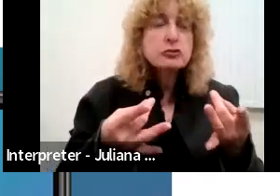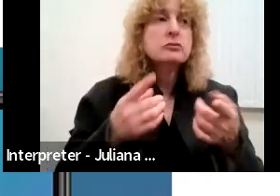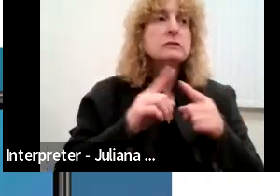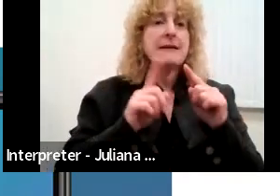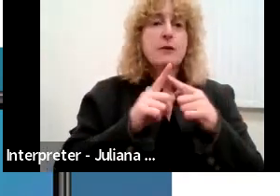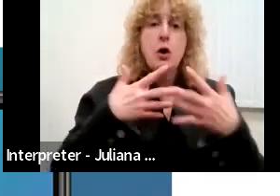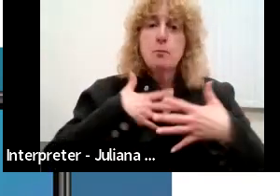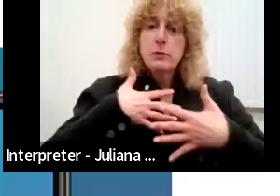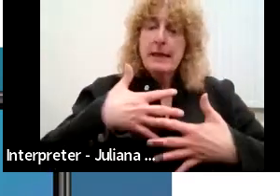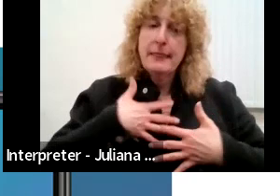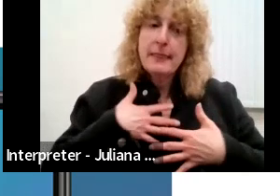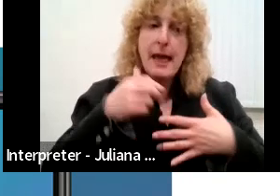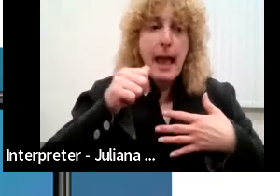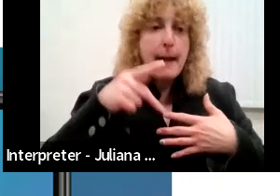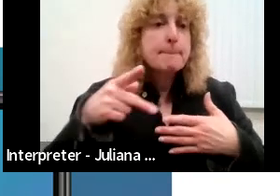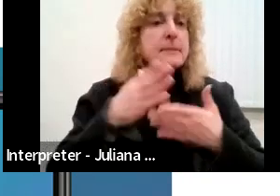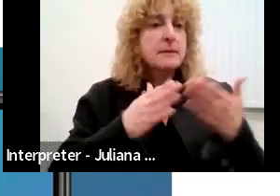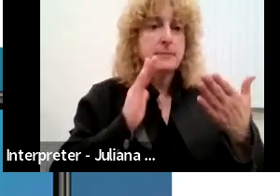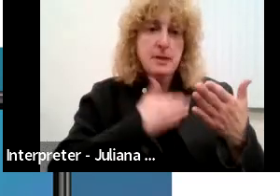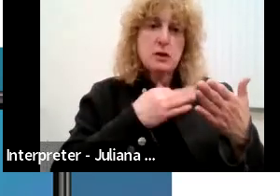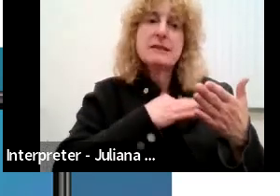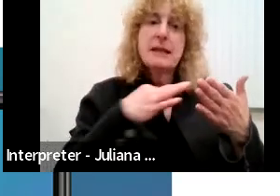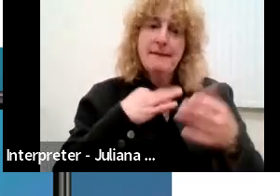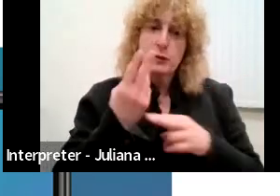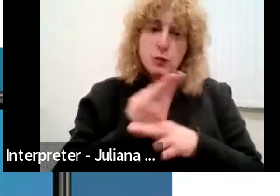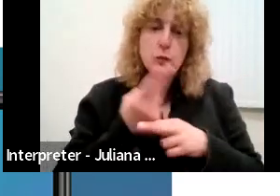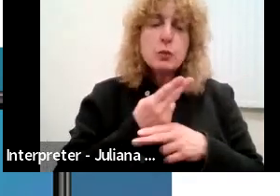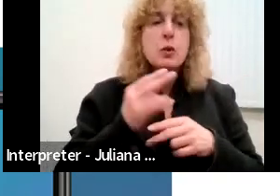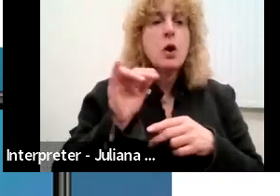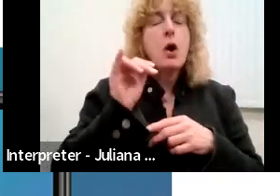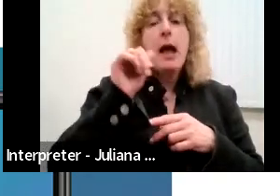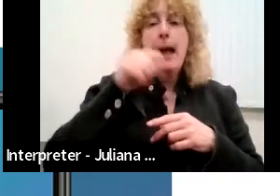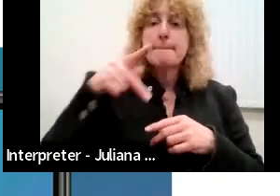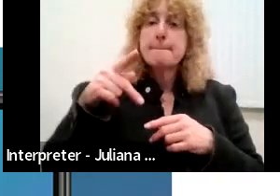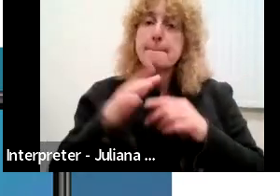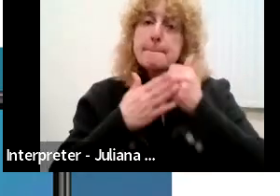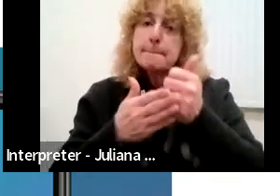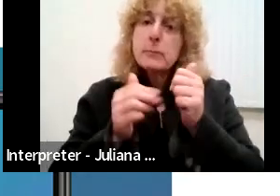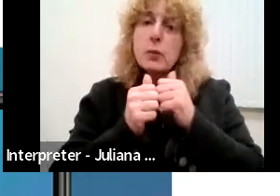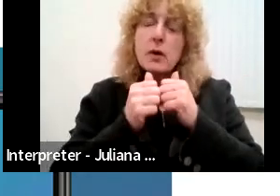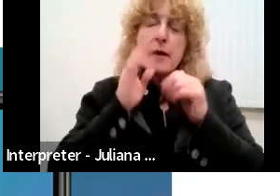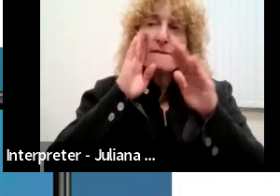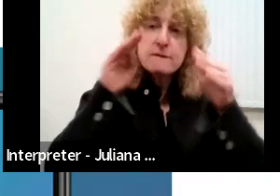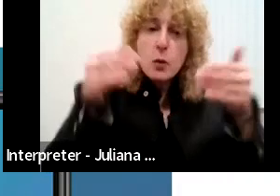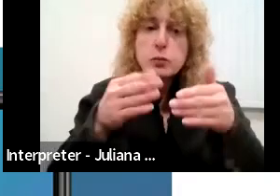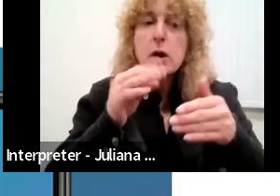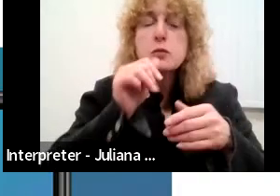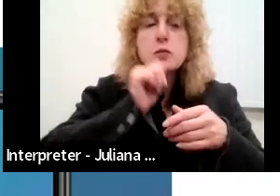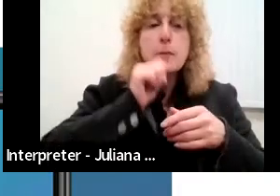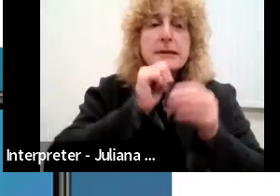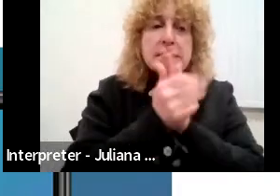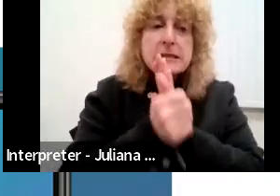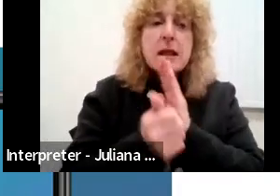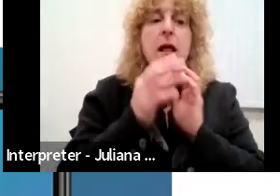breathing apps that some of our staff have used. Also apps that can help with focus and coping skills, and